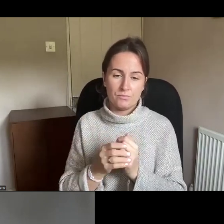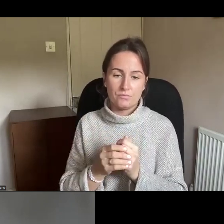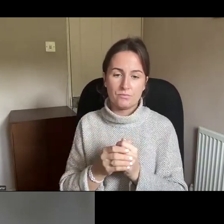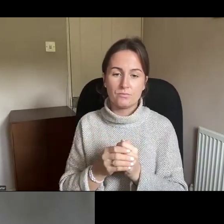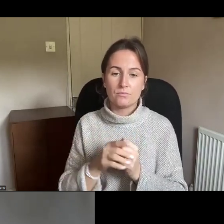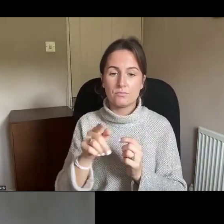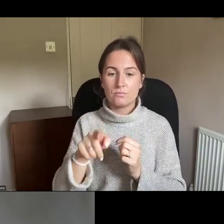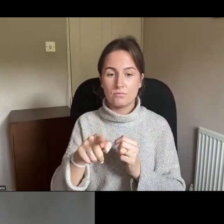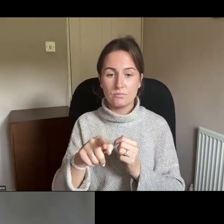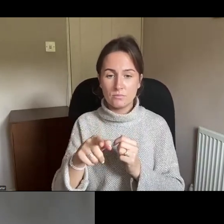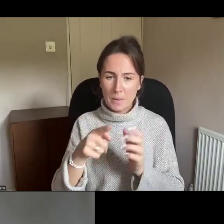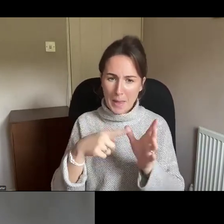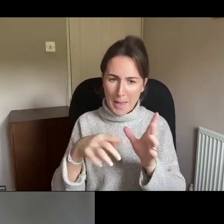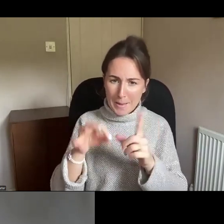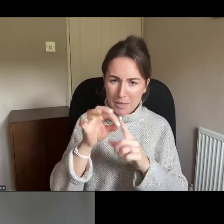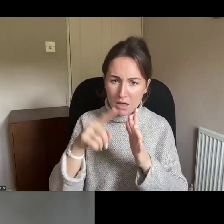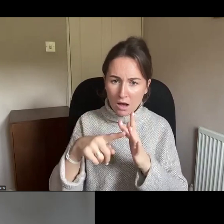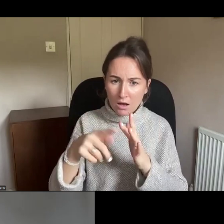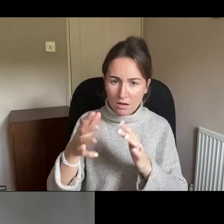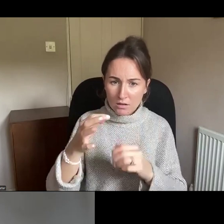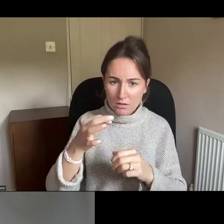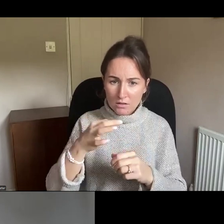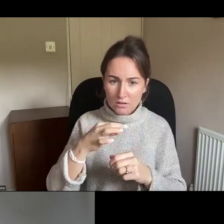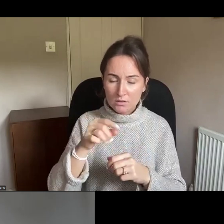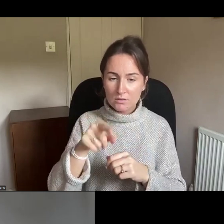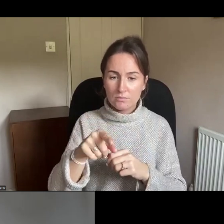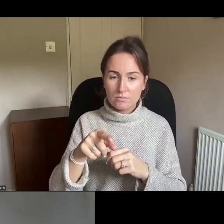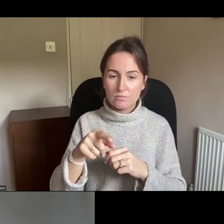Luke, is there an API? That isn't currently an API.